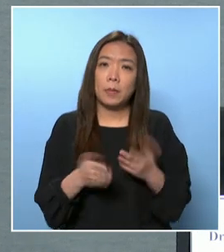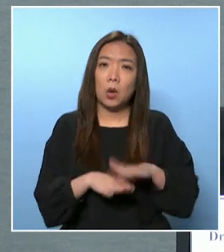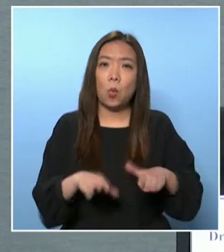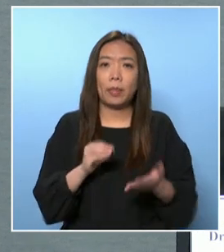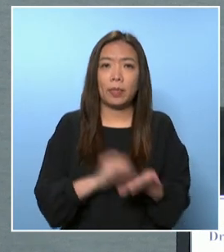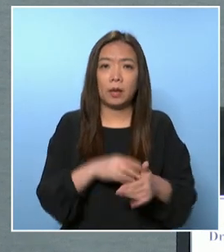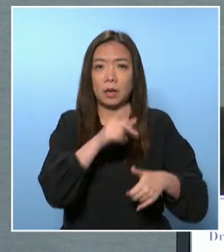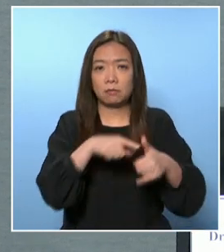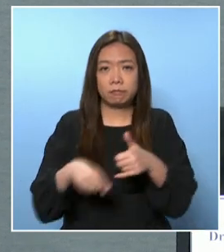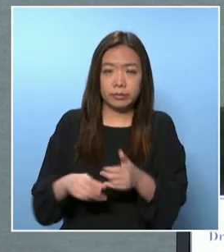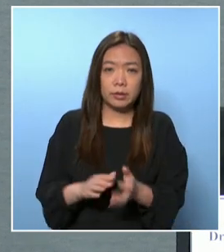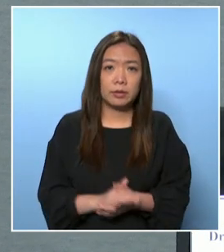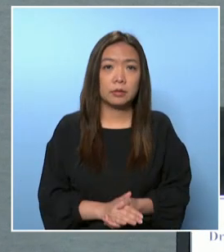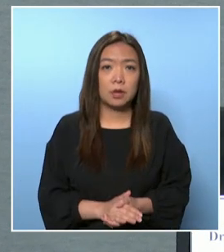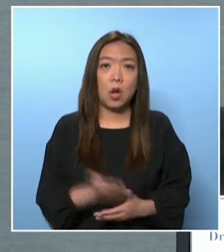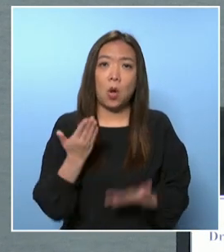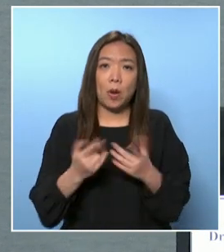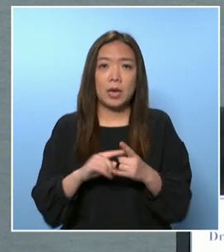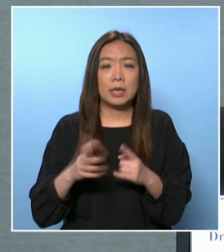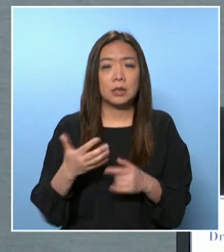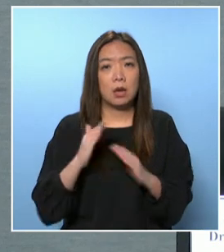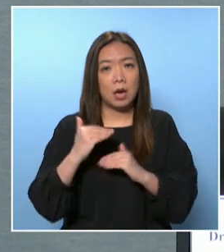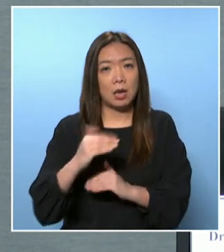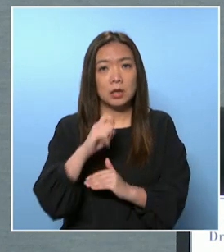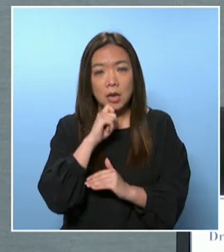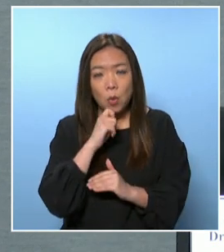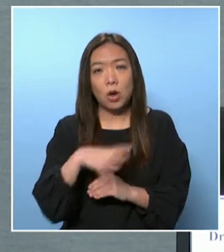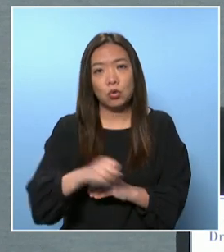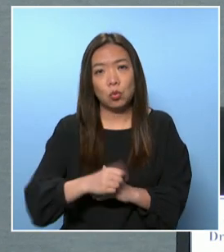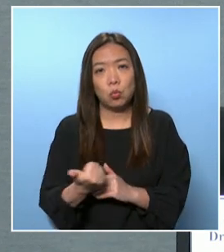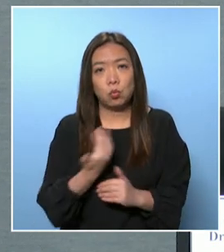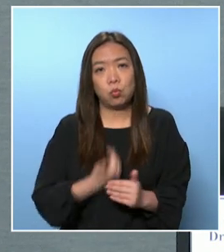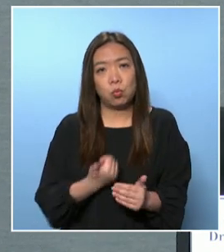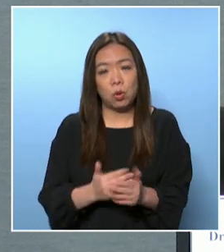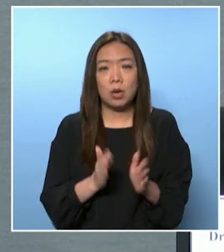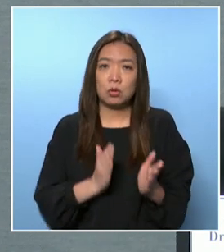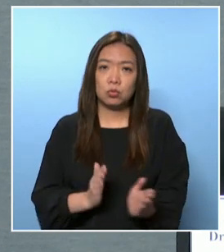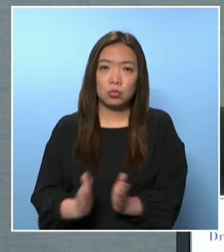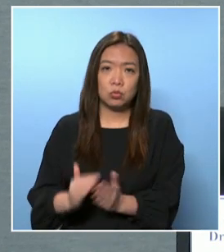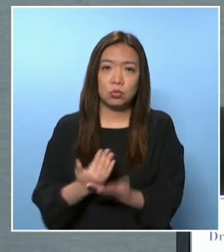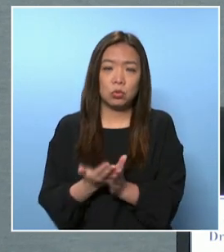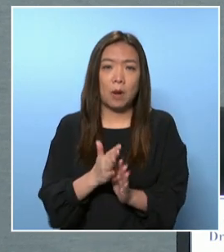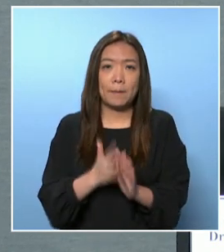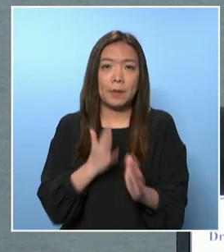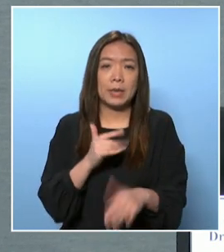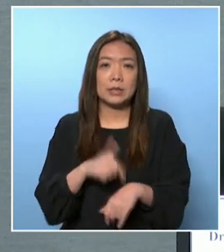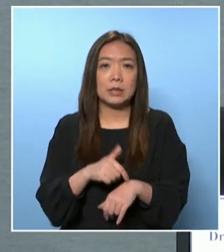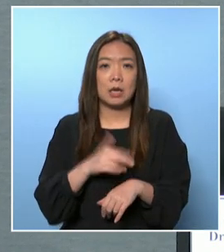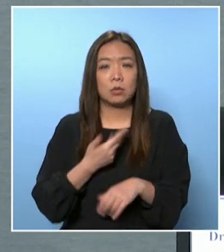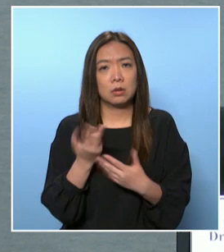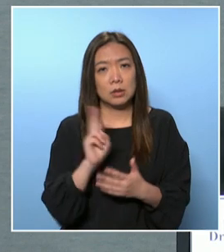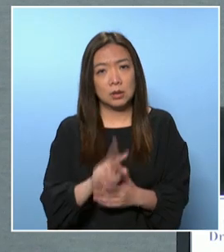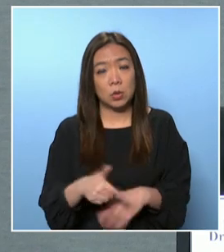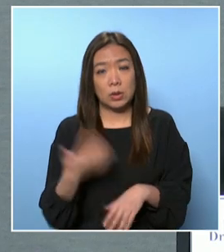sector market. We have the PPP system to handle the stable cases. Given the finite resources, we are utilizing the resources to handle